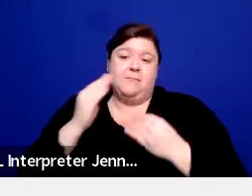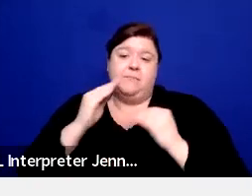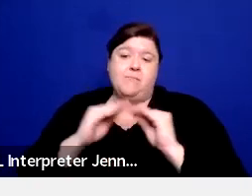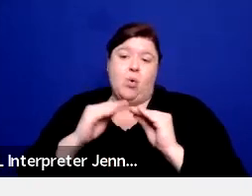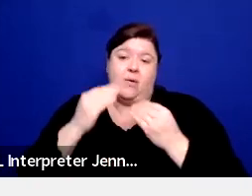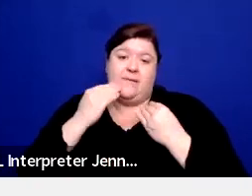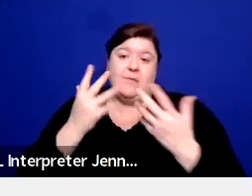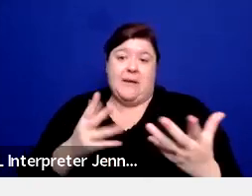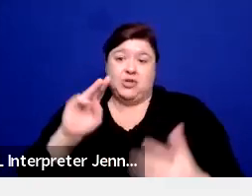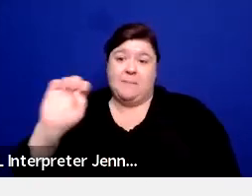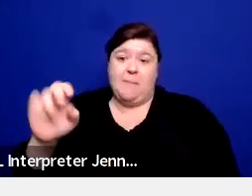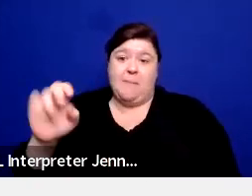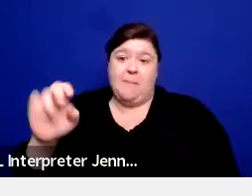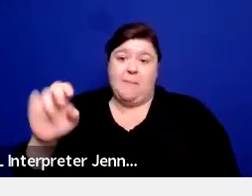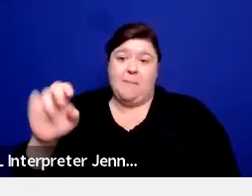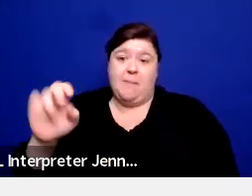March session.